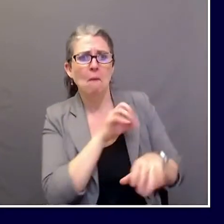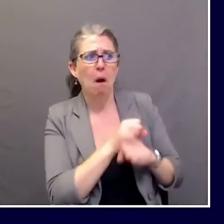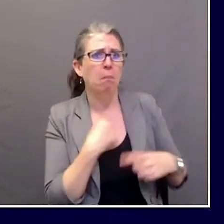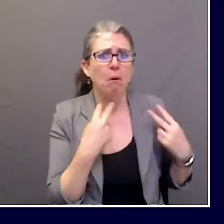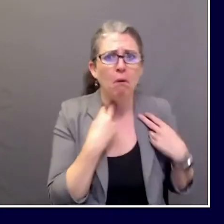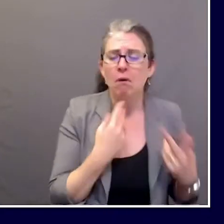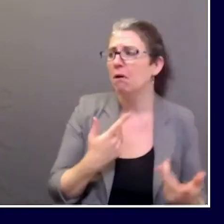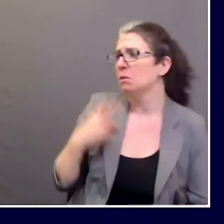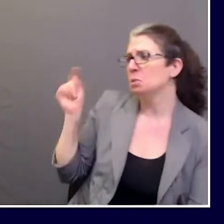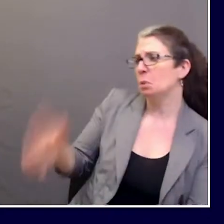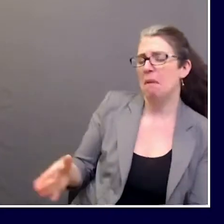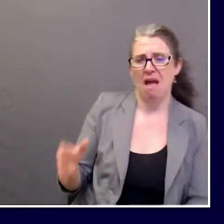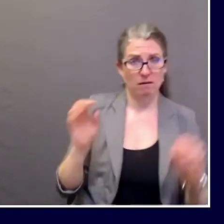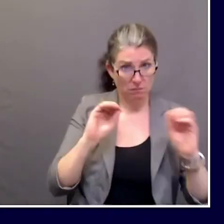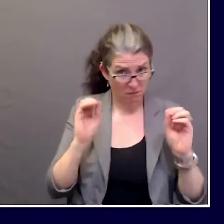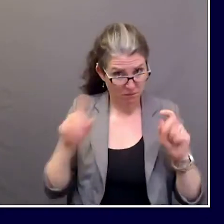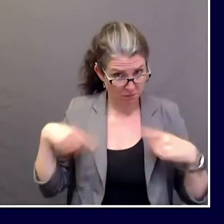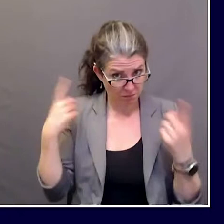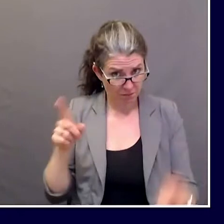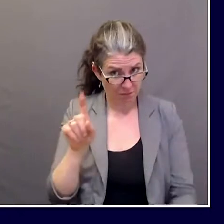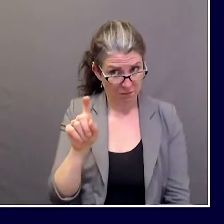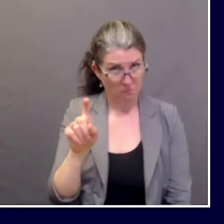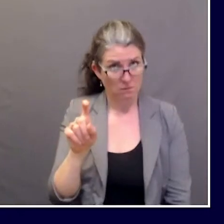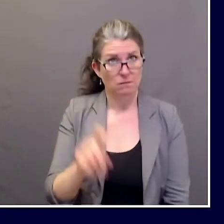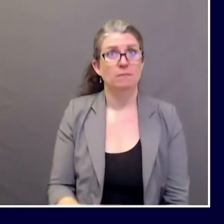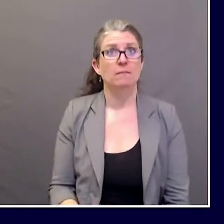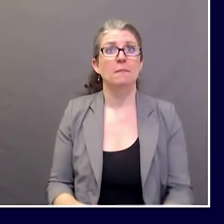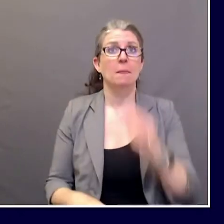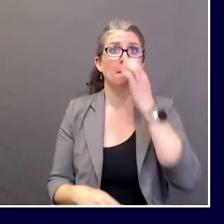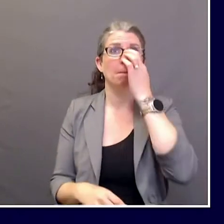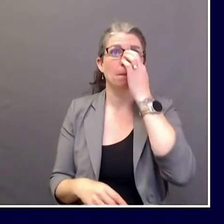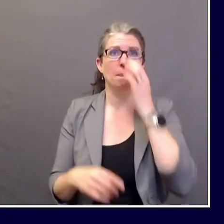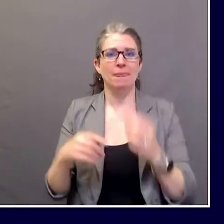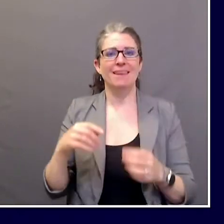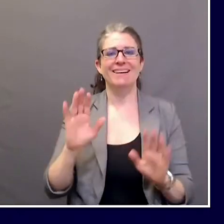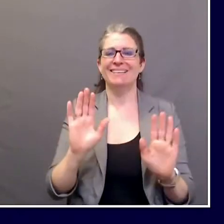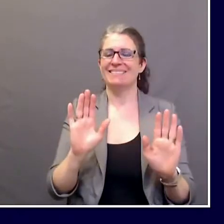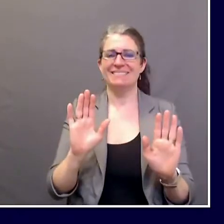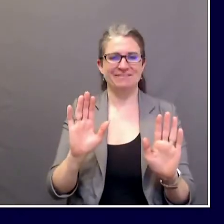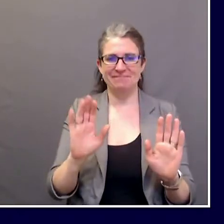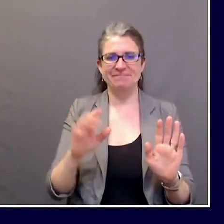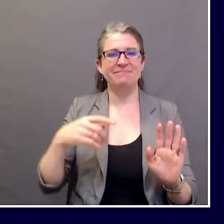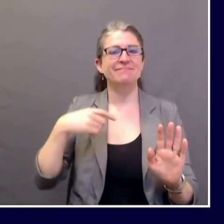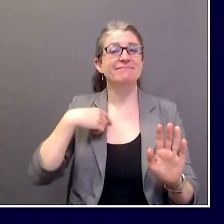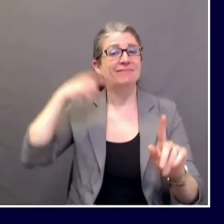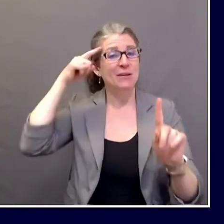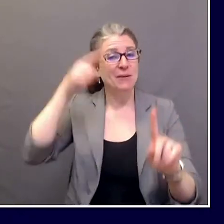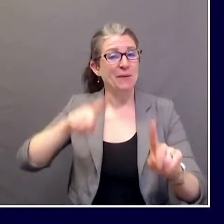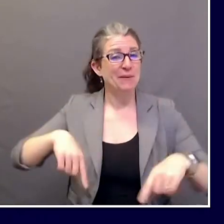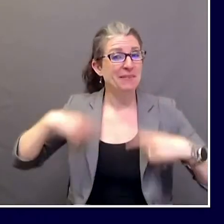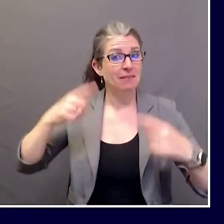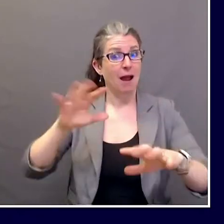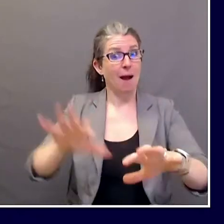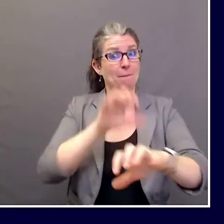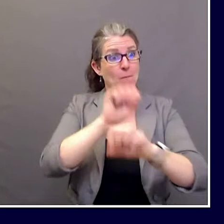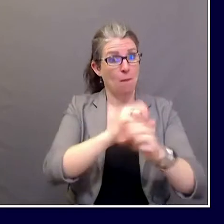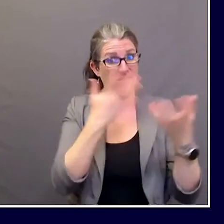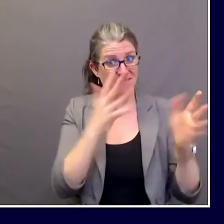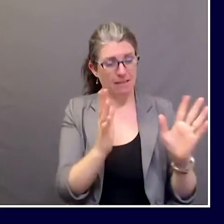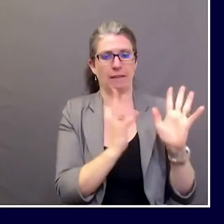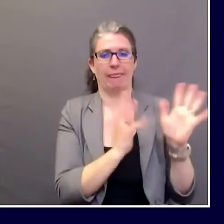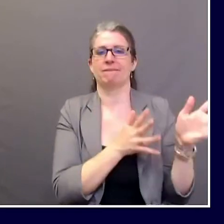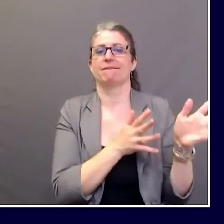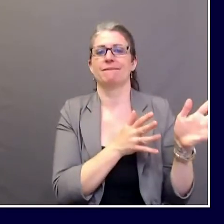to minimize any type of cancellation. And so if a site that we reached out to said, we really can't spare those